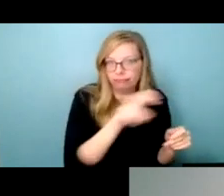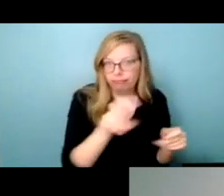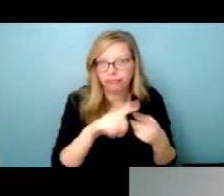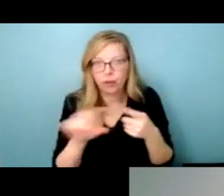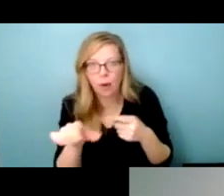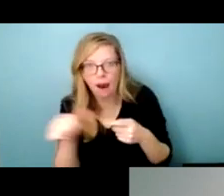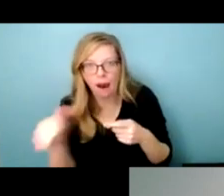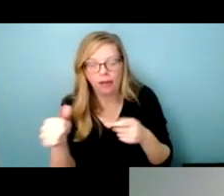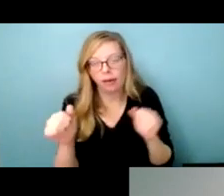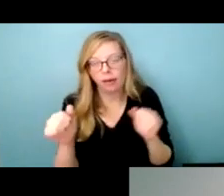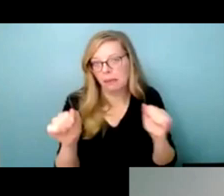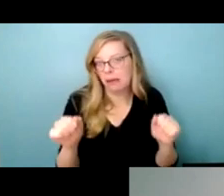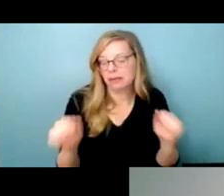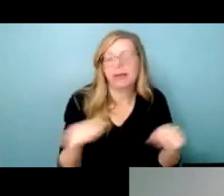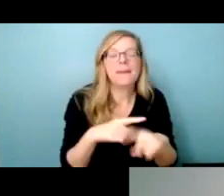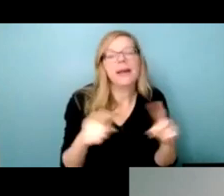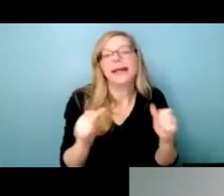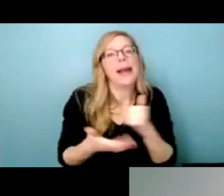families, but